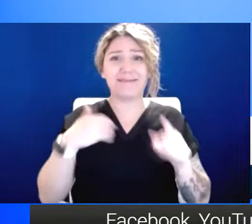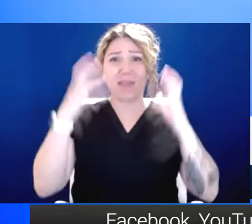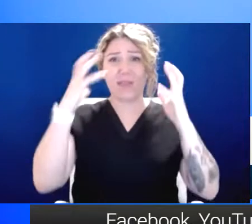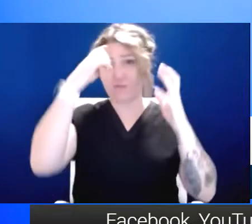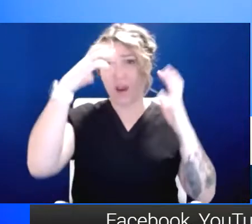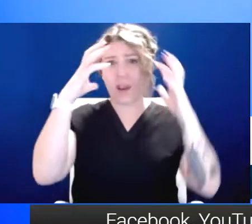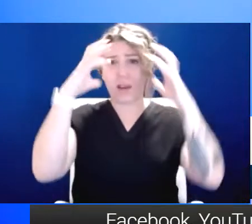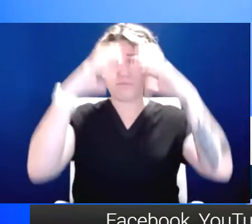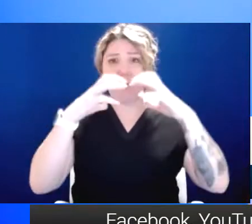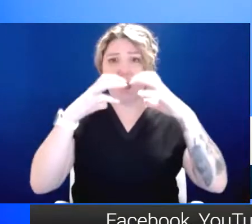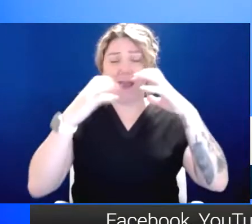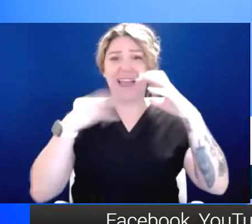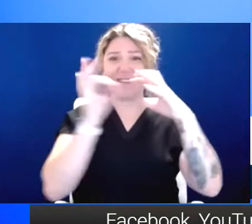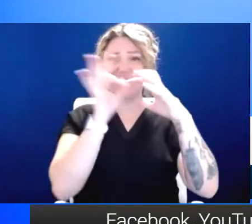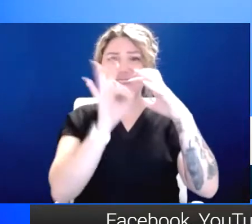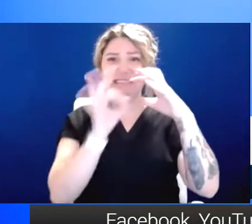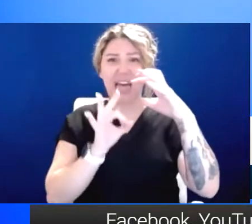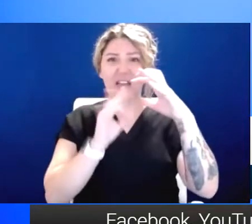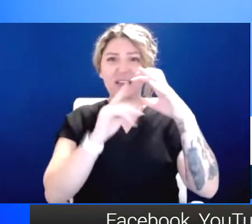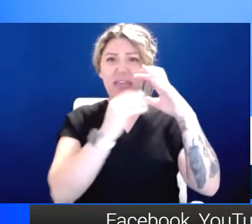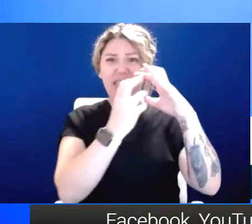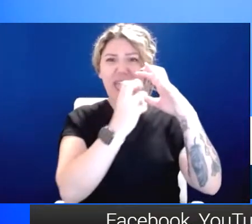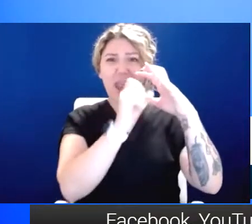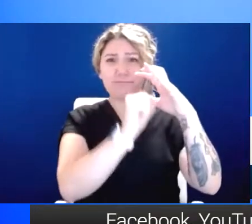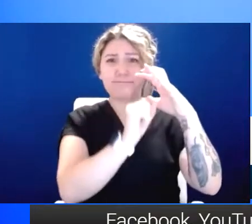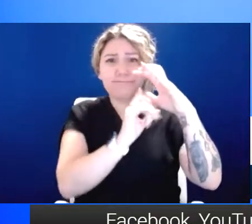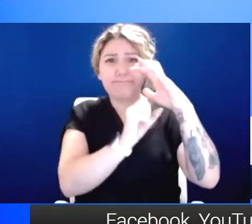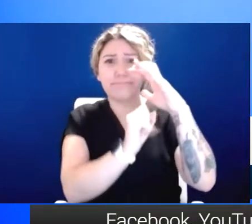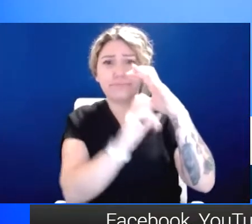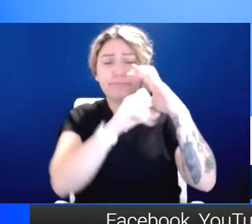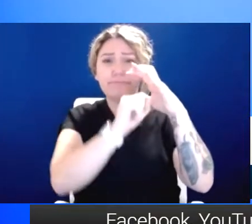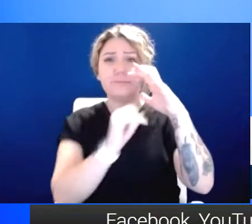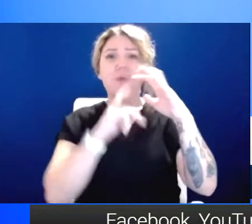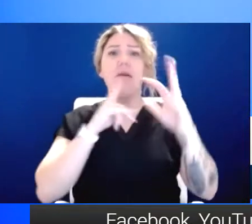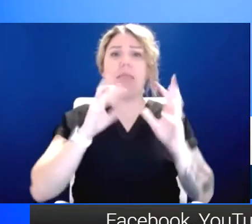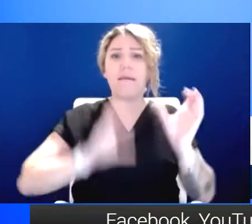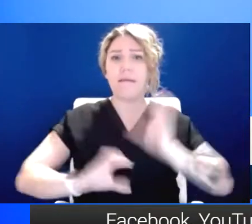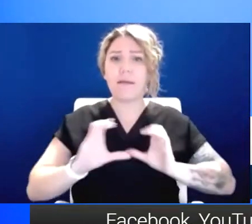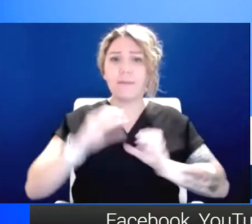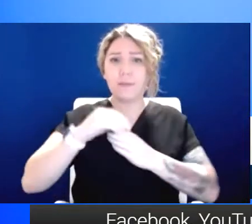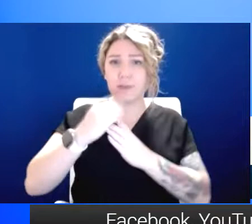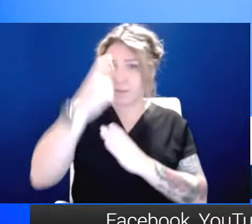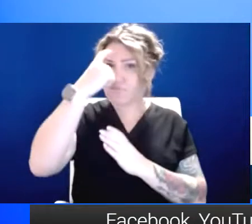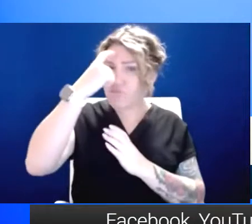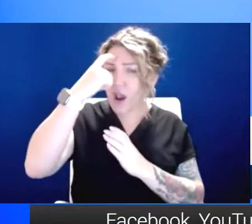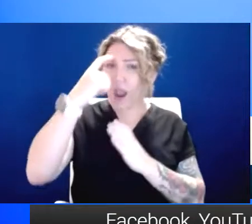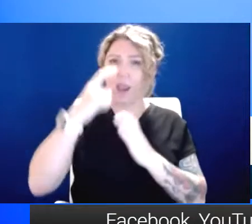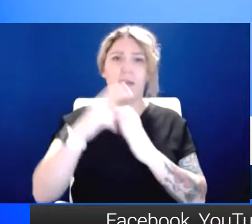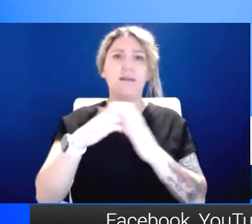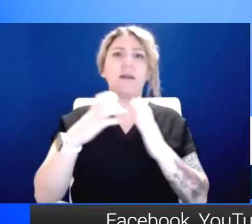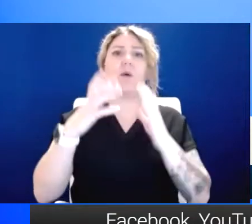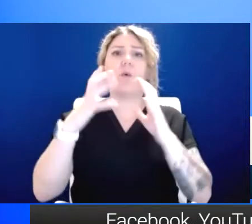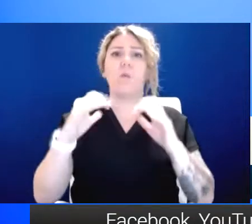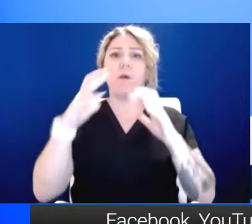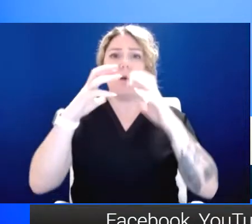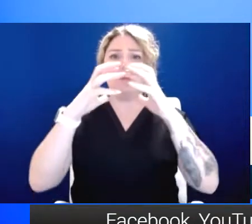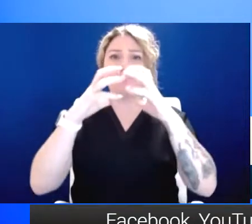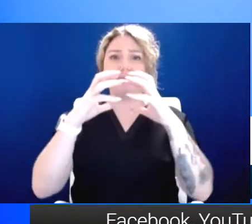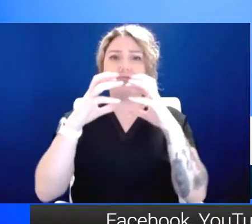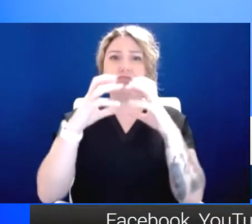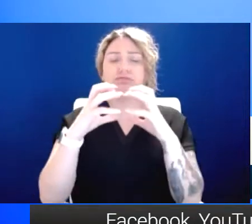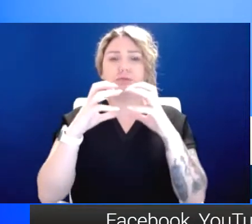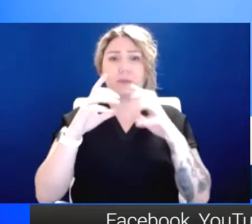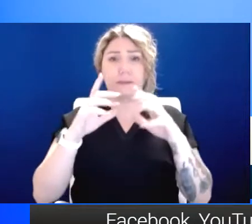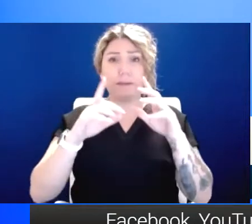dying, and this leads to reduced chemicals in the brain. Because of that, patients have different symptoms that begin. The